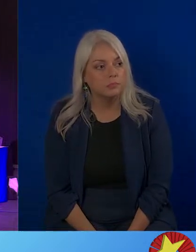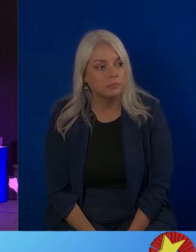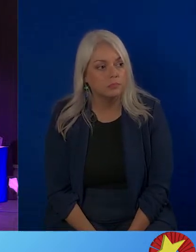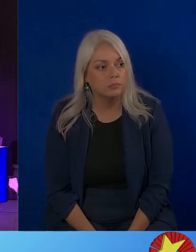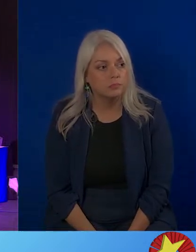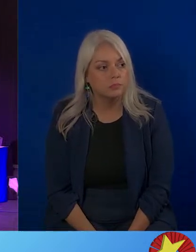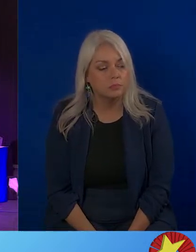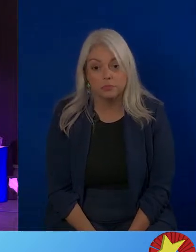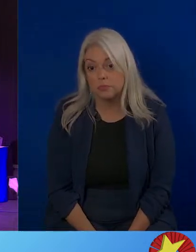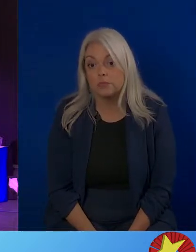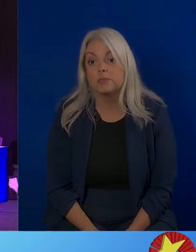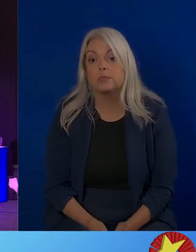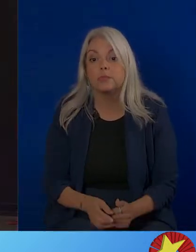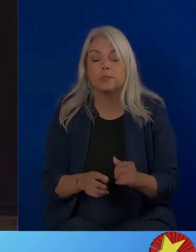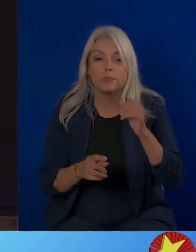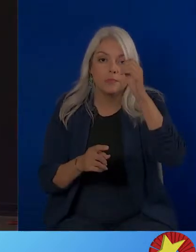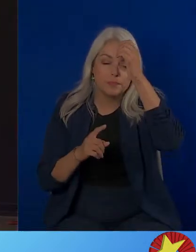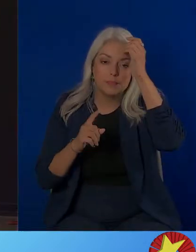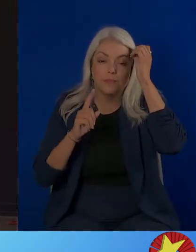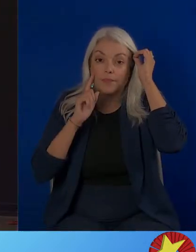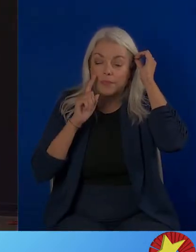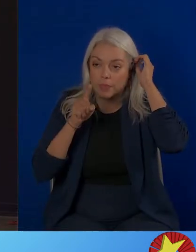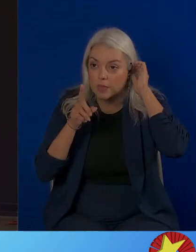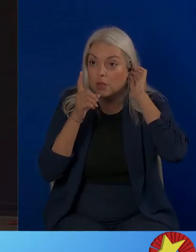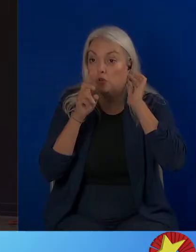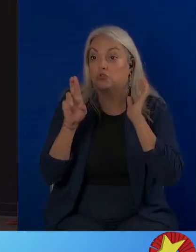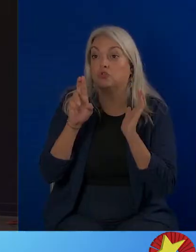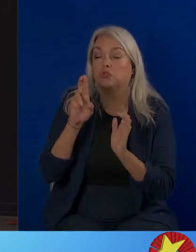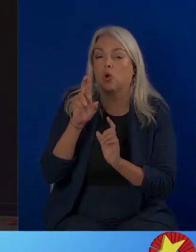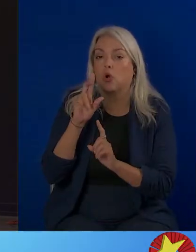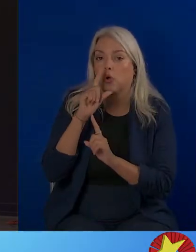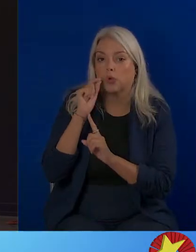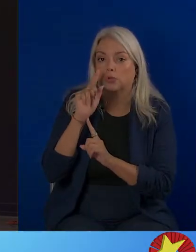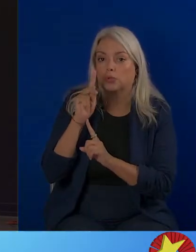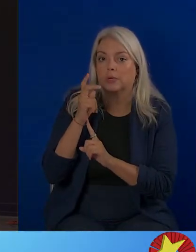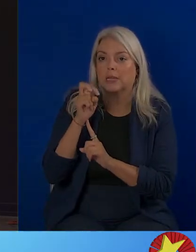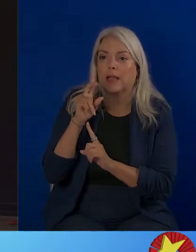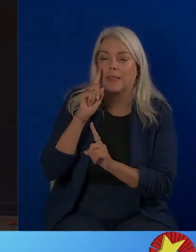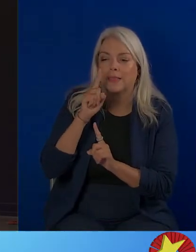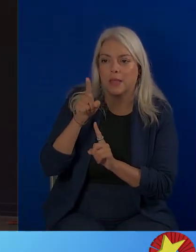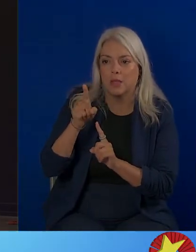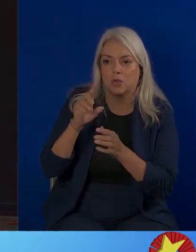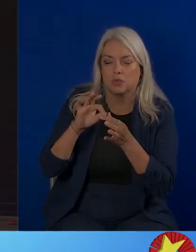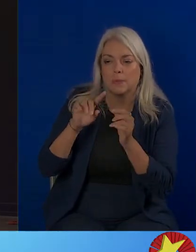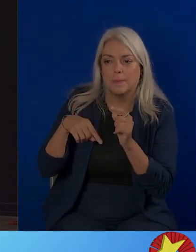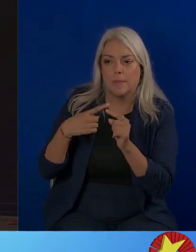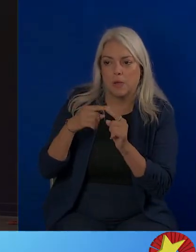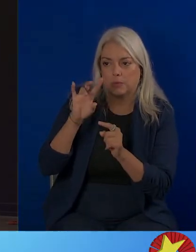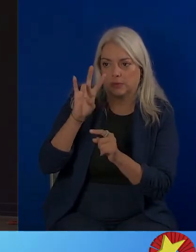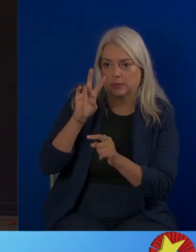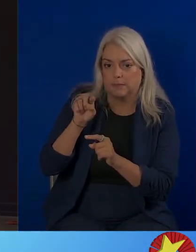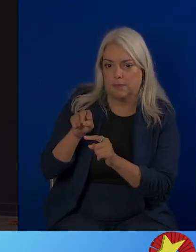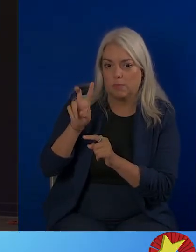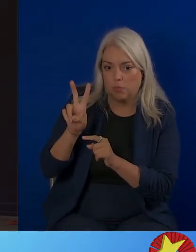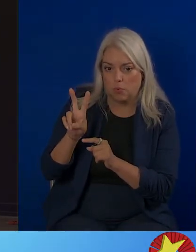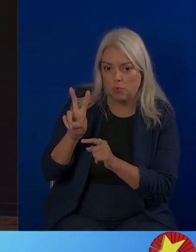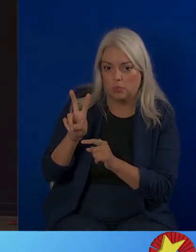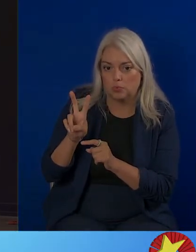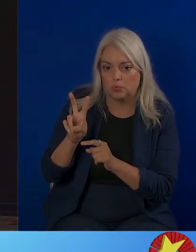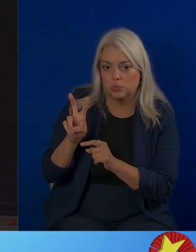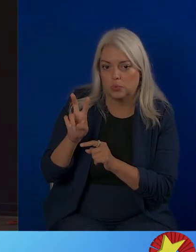I think that Dr. Kaler is speaking of 7.2, and that is